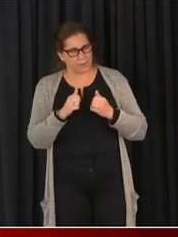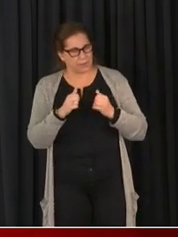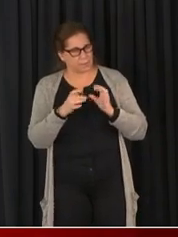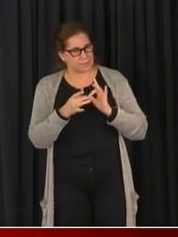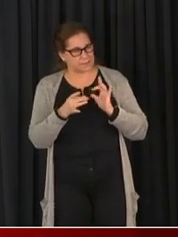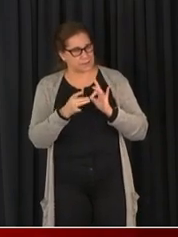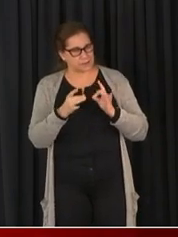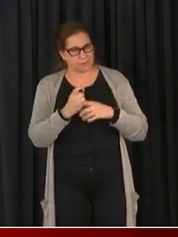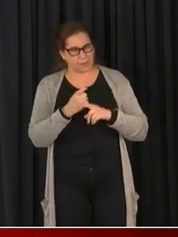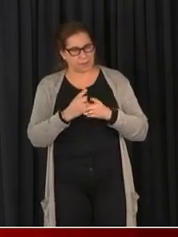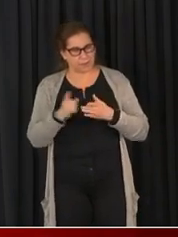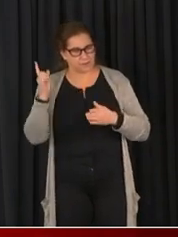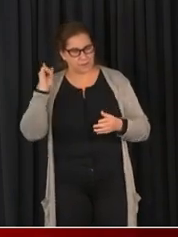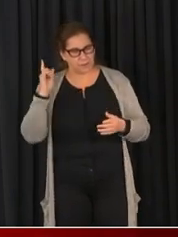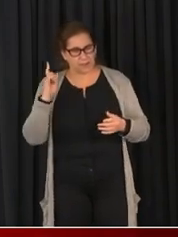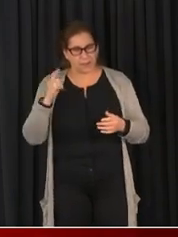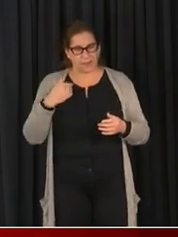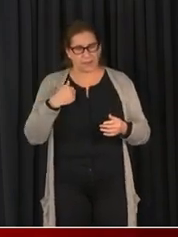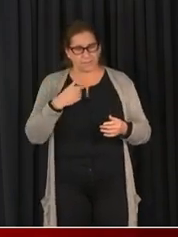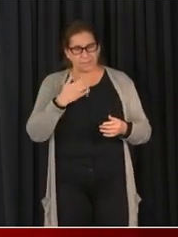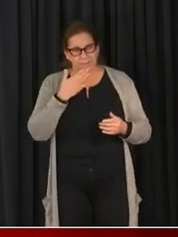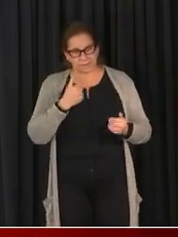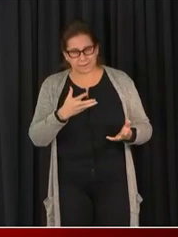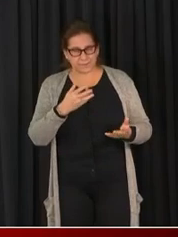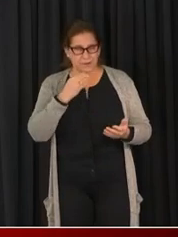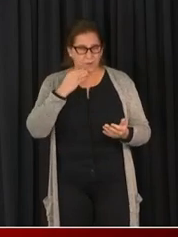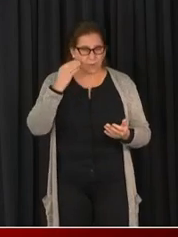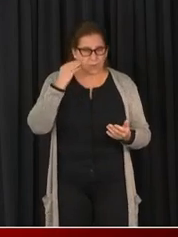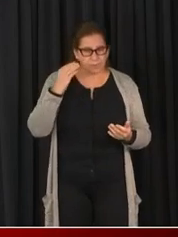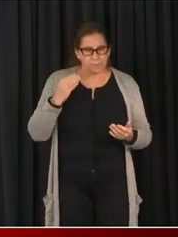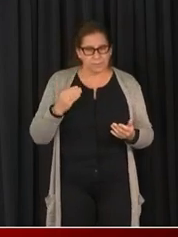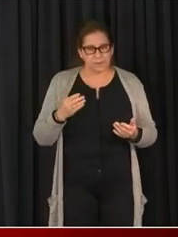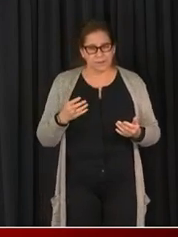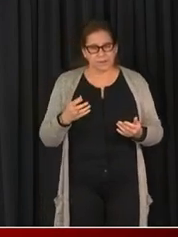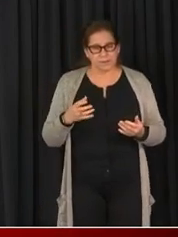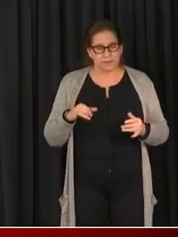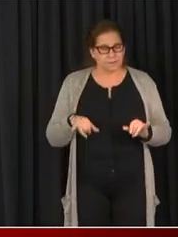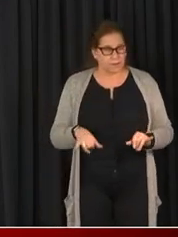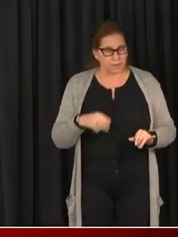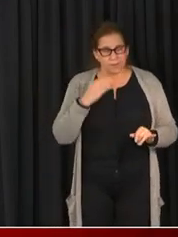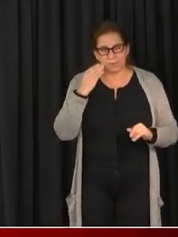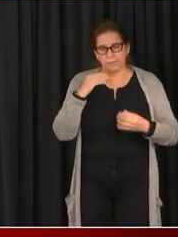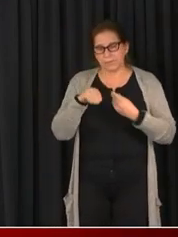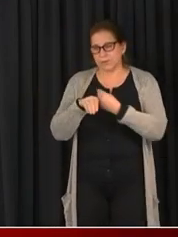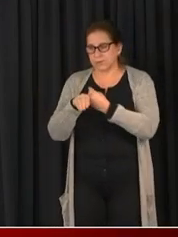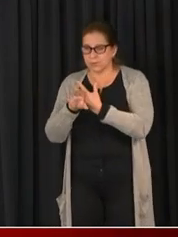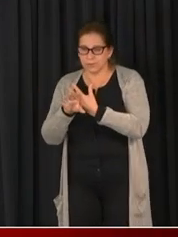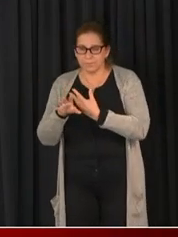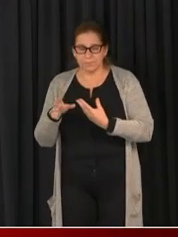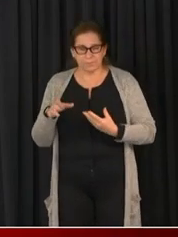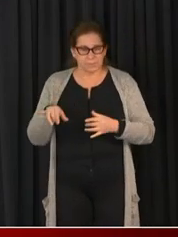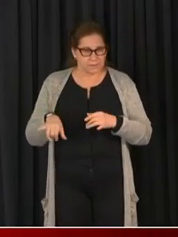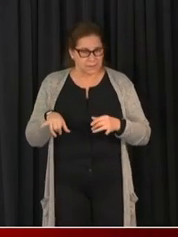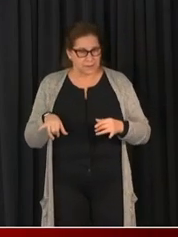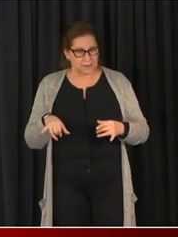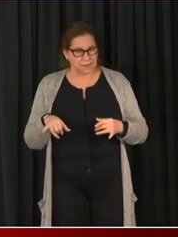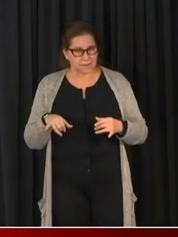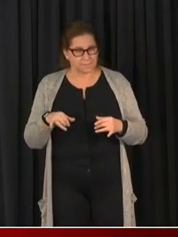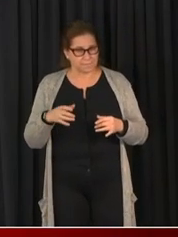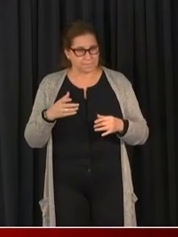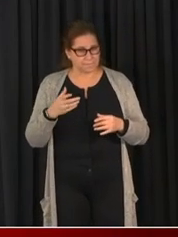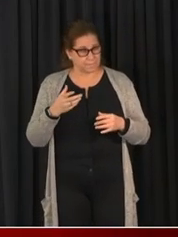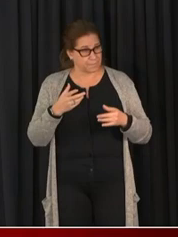which was have Thanksgiving at home, don't host guests, do Zoom calls with your family, making it much, much easier for